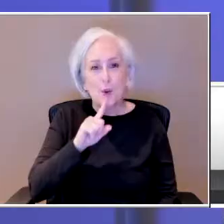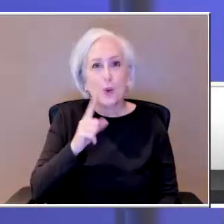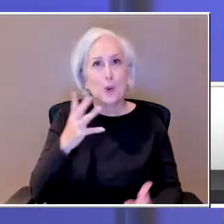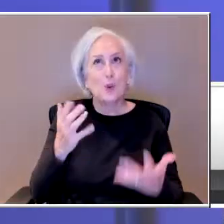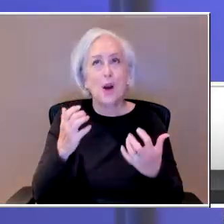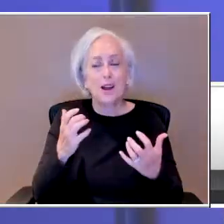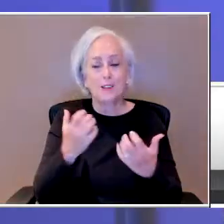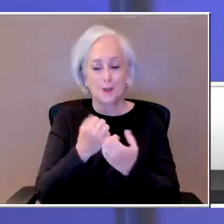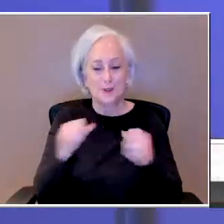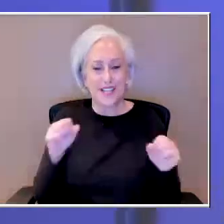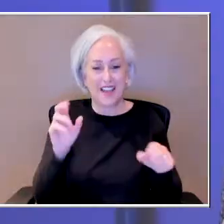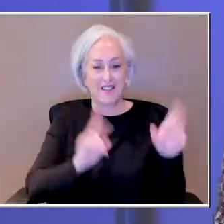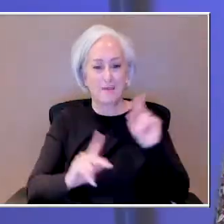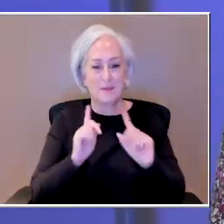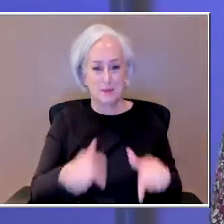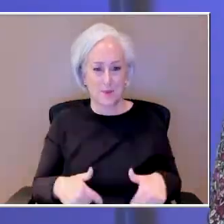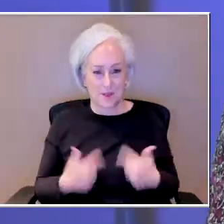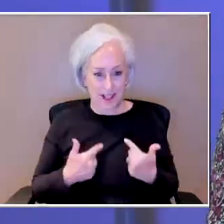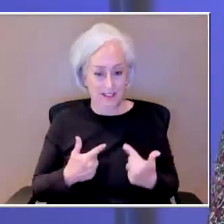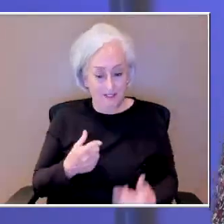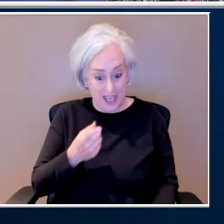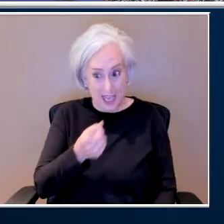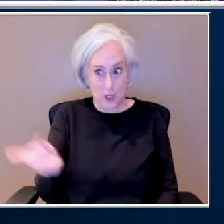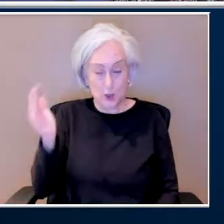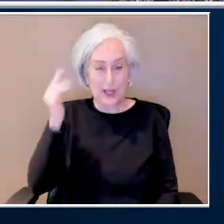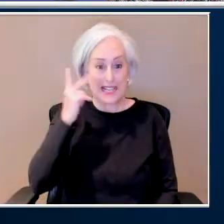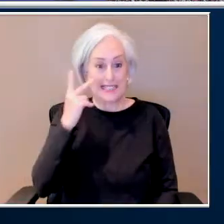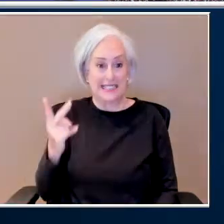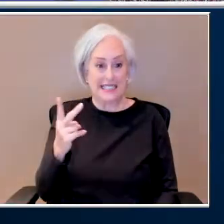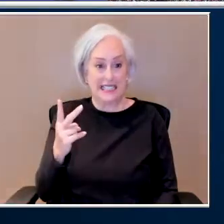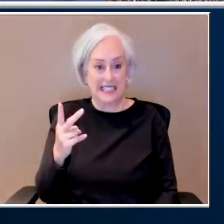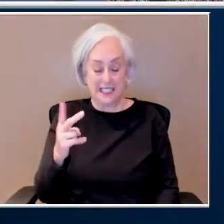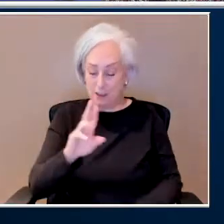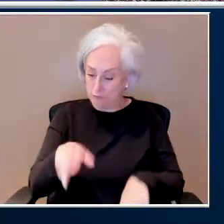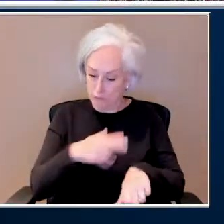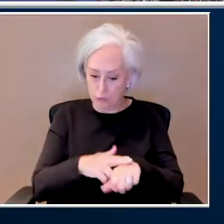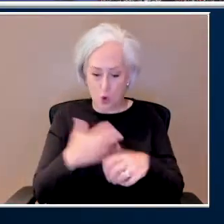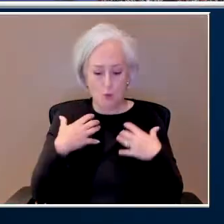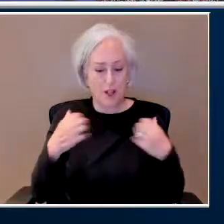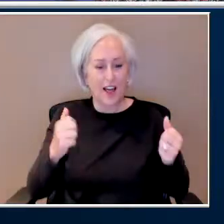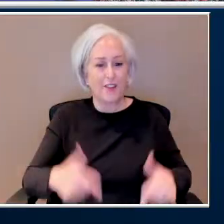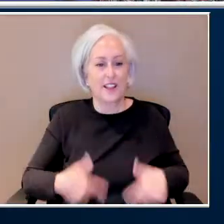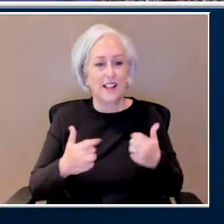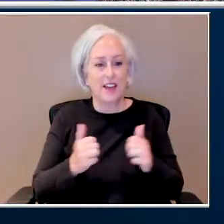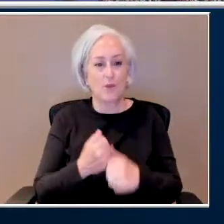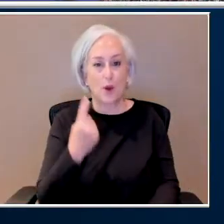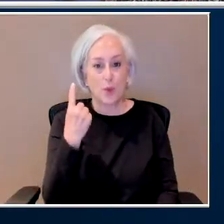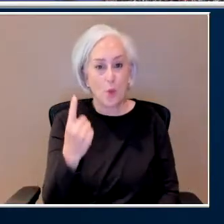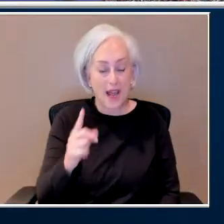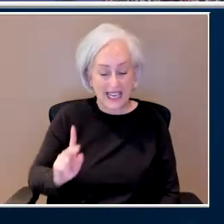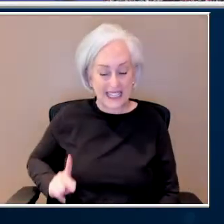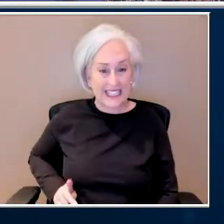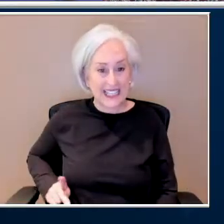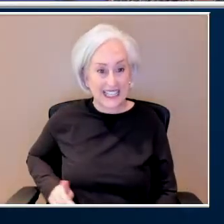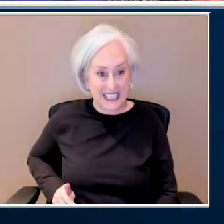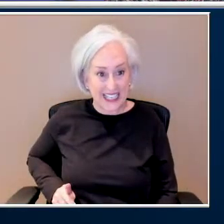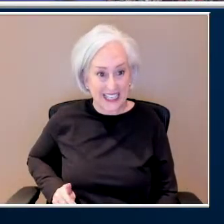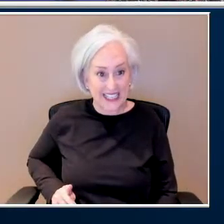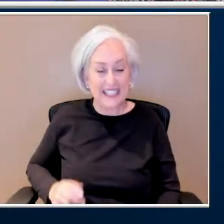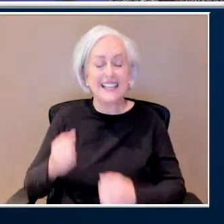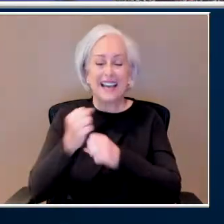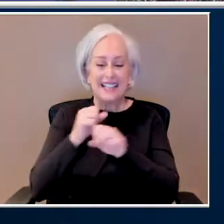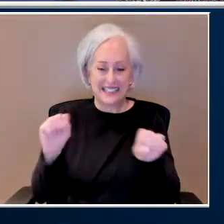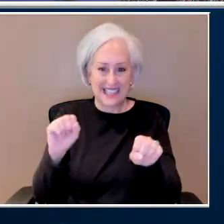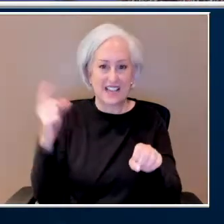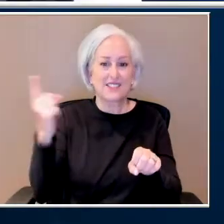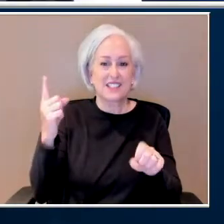lives. And as you can see, you can live a normal, healthy life with one kidney and also save someone's life like